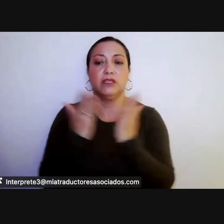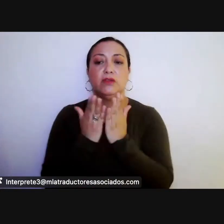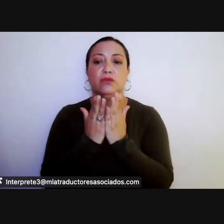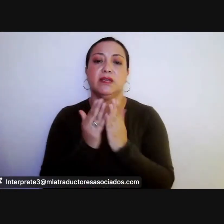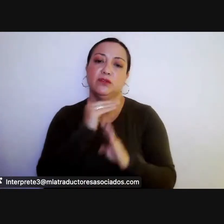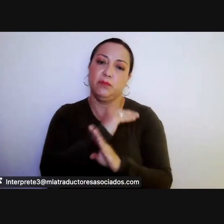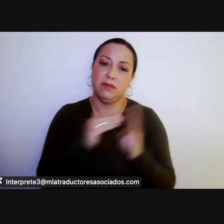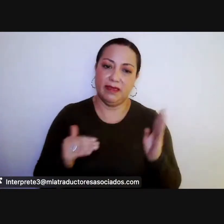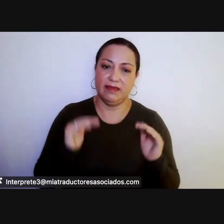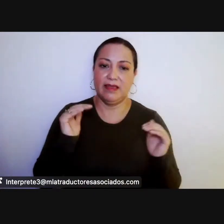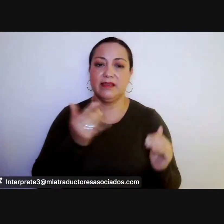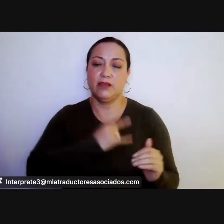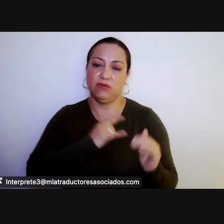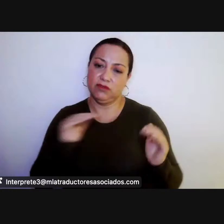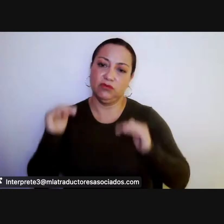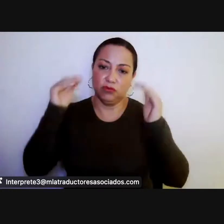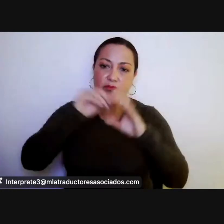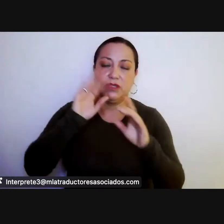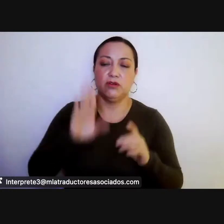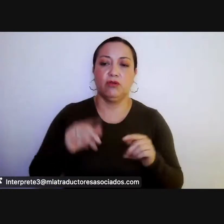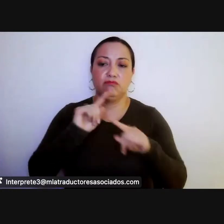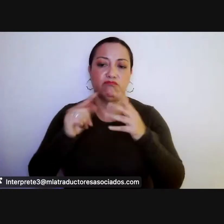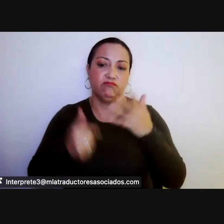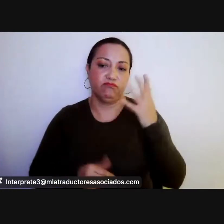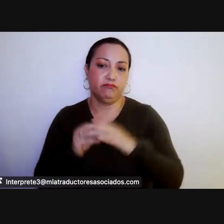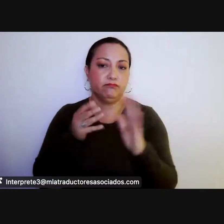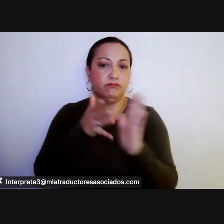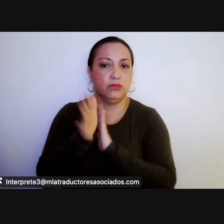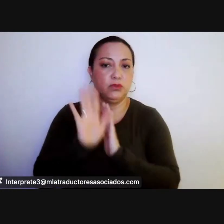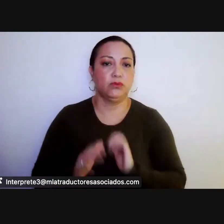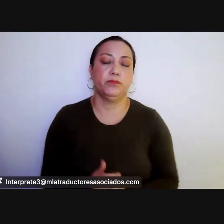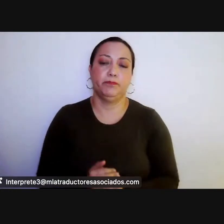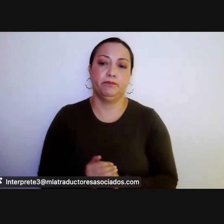and higher education that we mentioned.